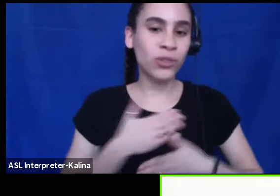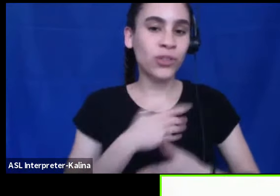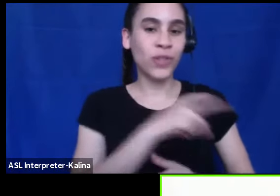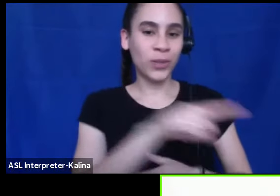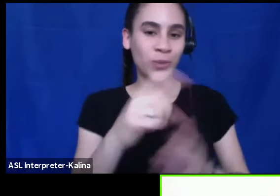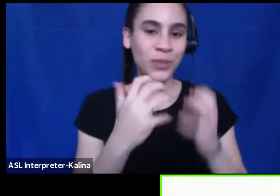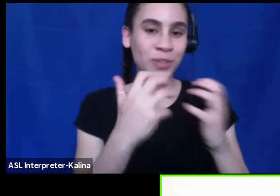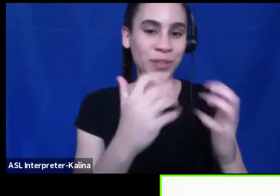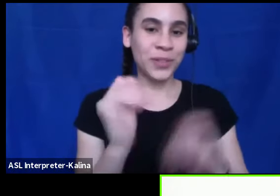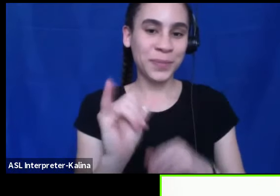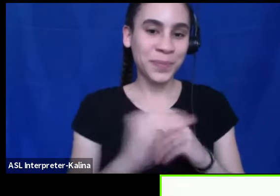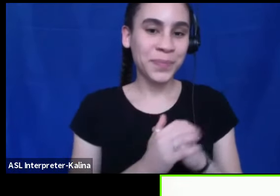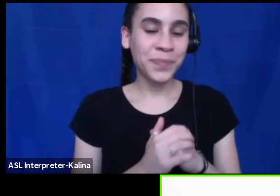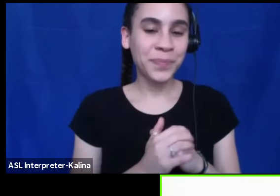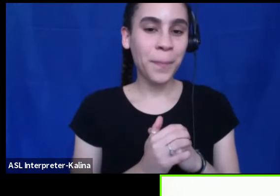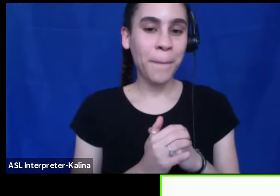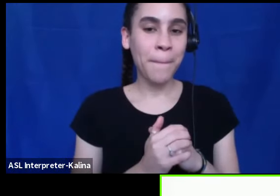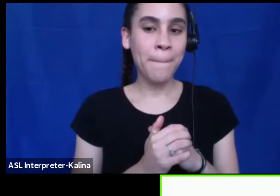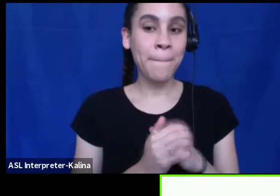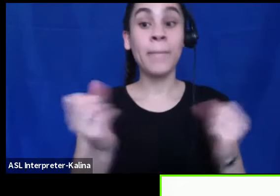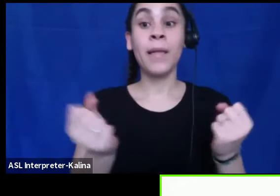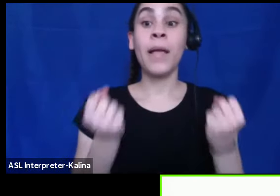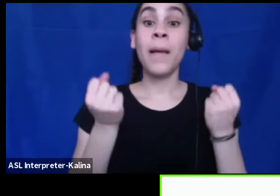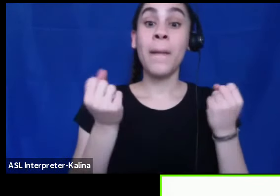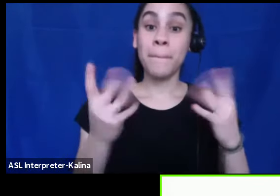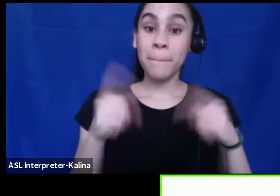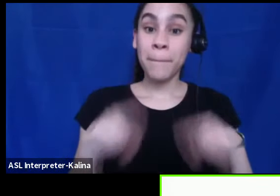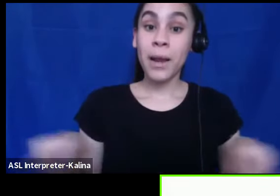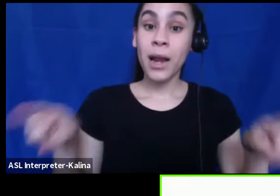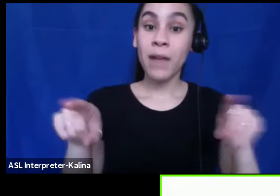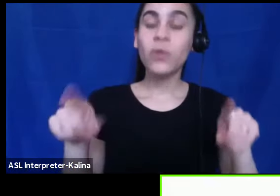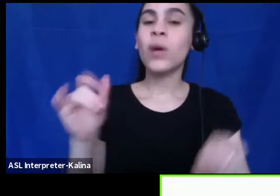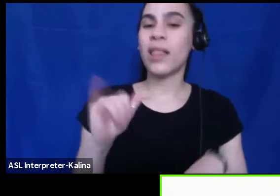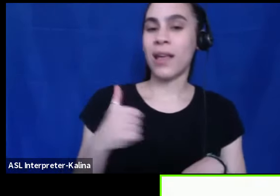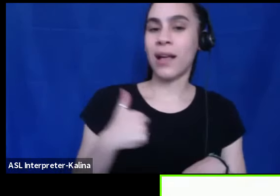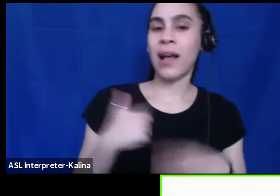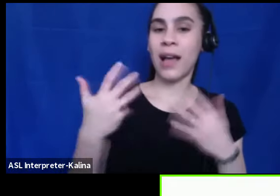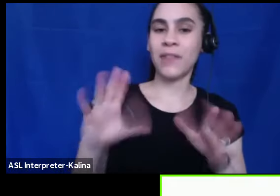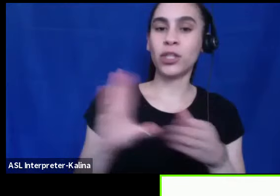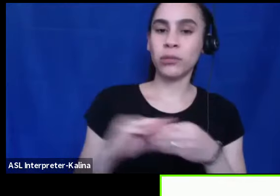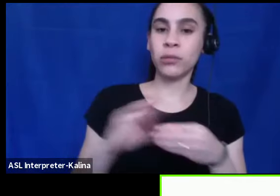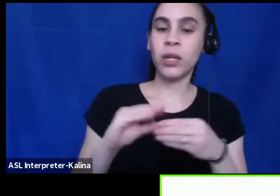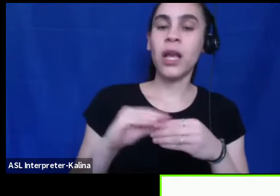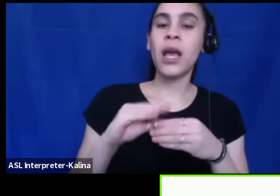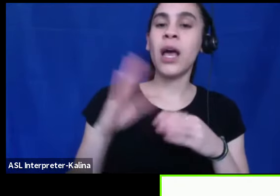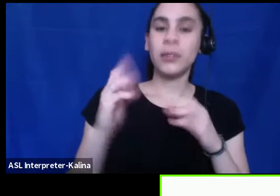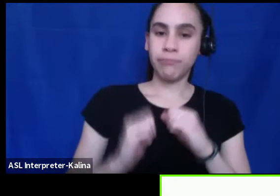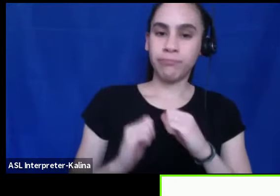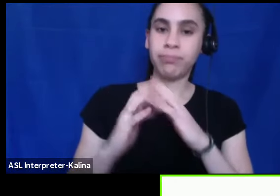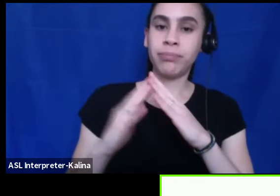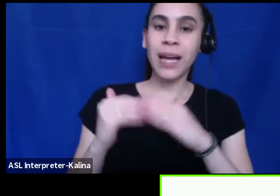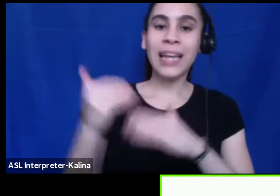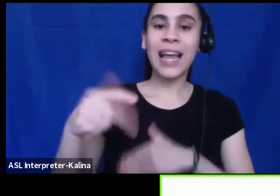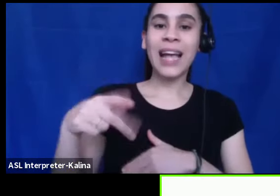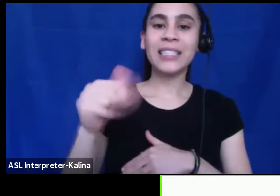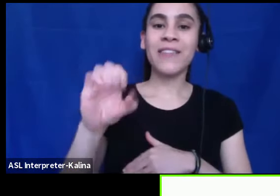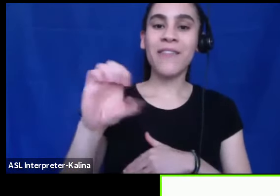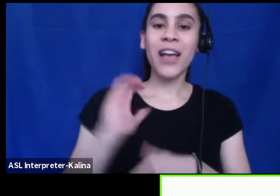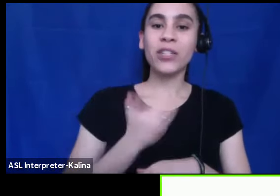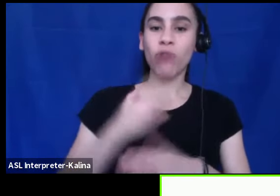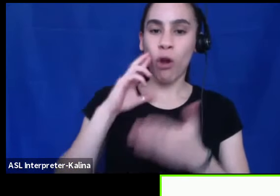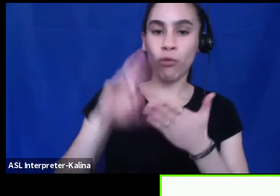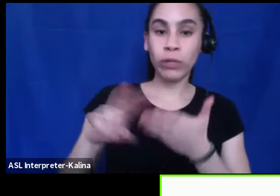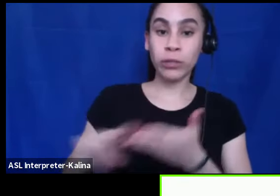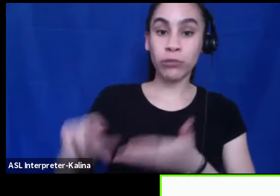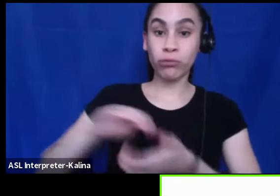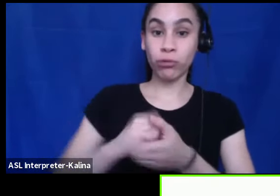So as many of you know, as I've said a couple of times, we've launched the next phase of our allyship research. So if we haven't done it already, we could really